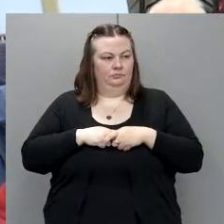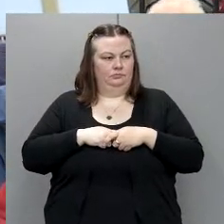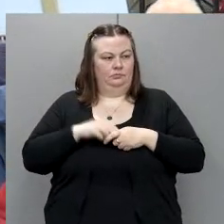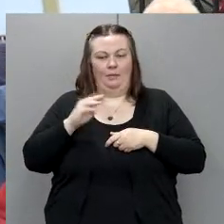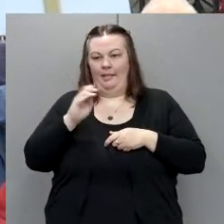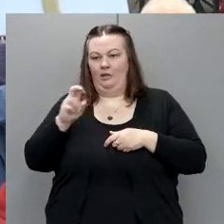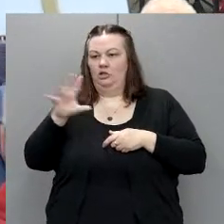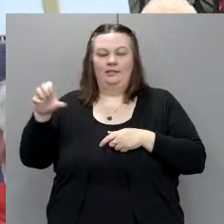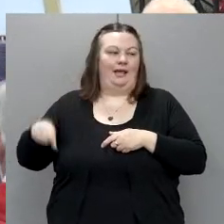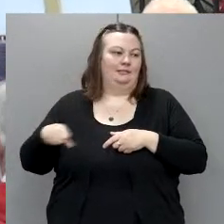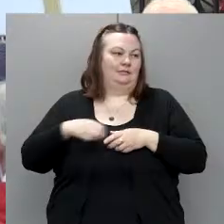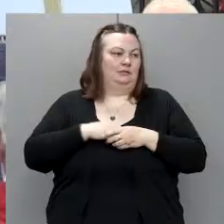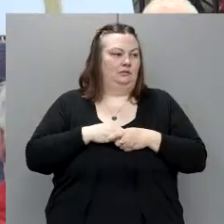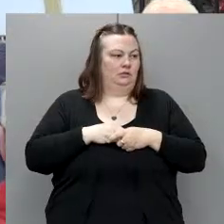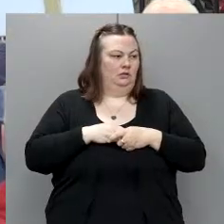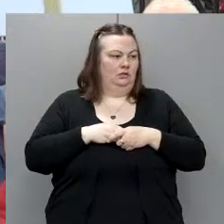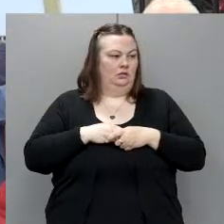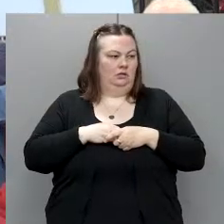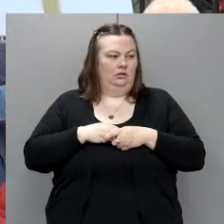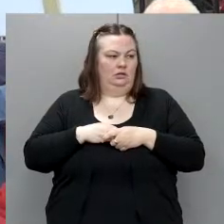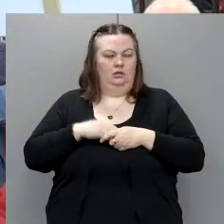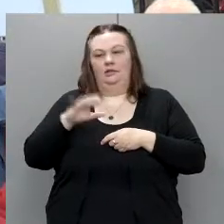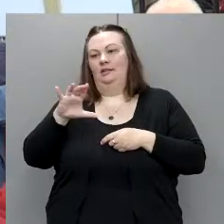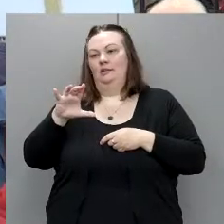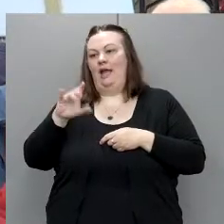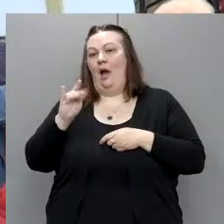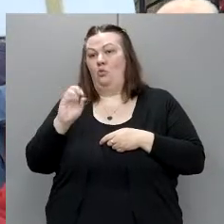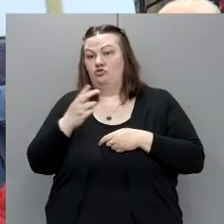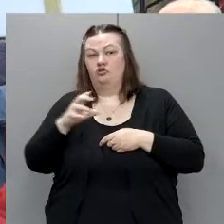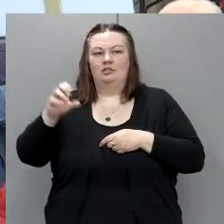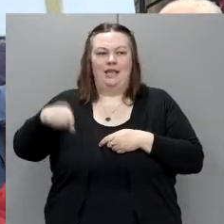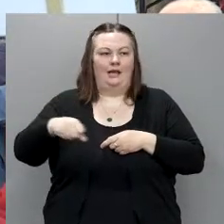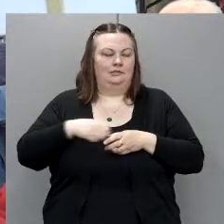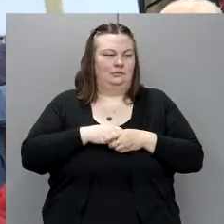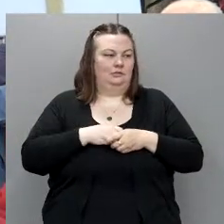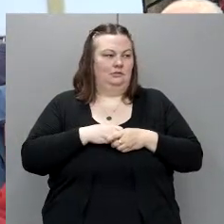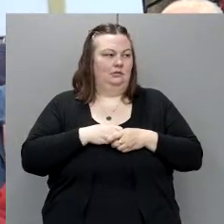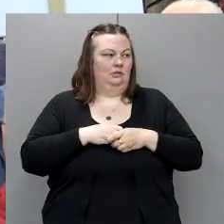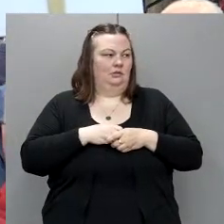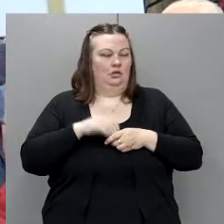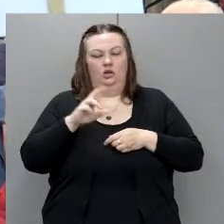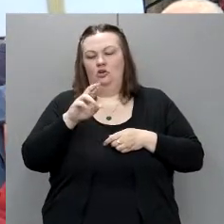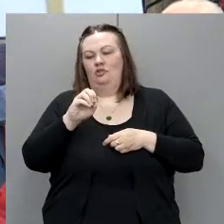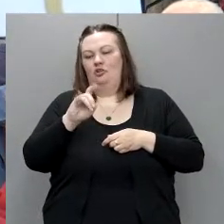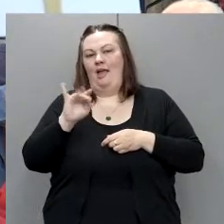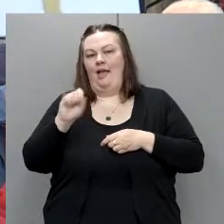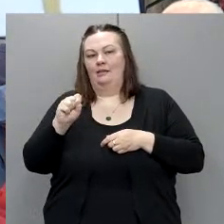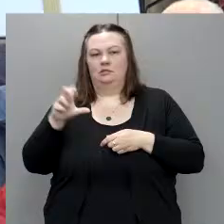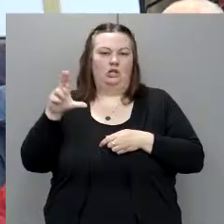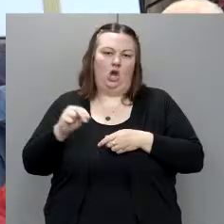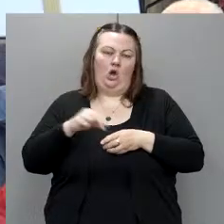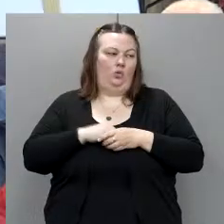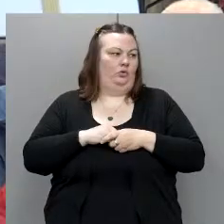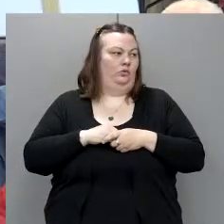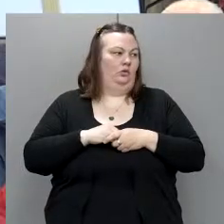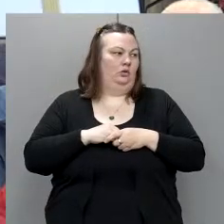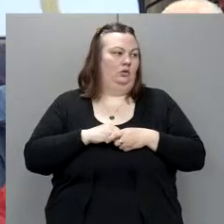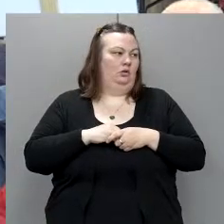Trustee Miller? Yes. Trustee Couch? Yes. Trustee Reyes? No.